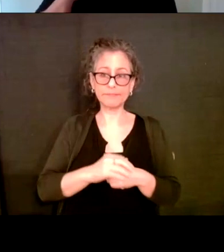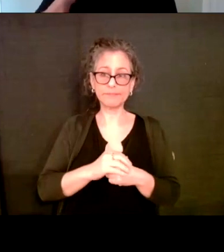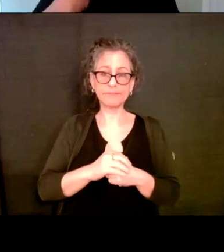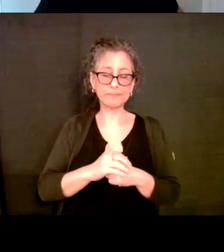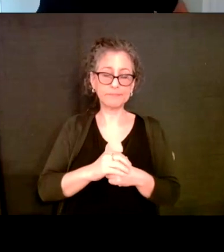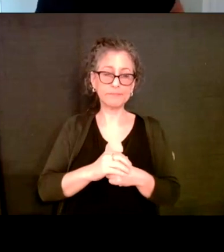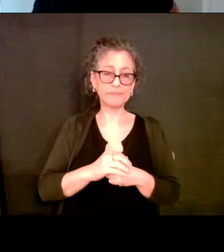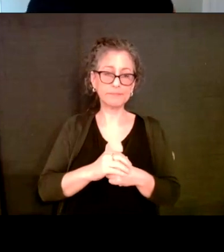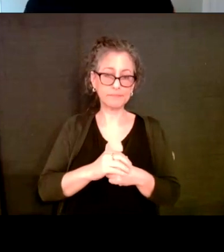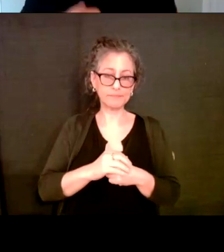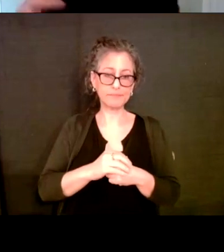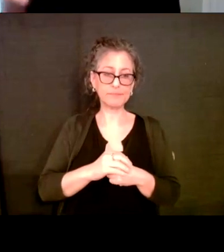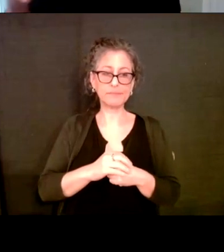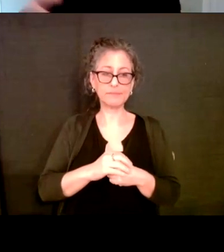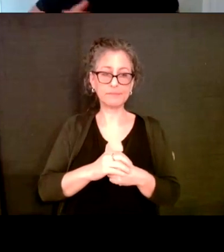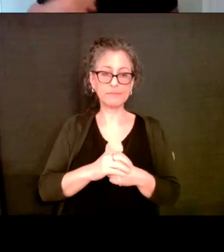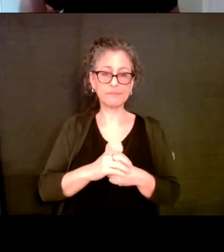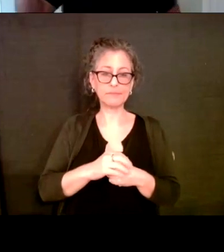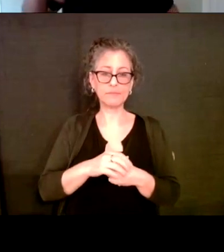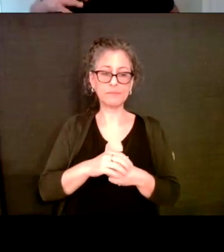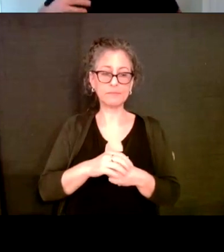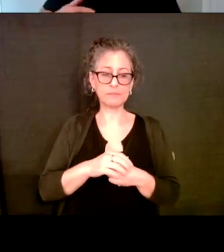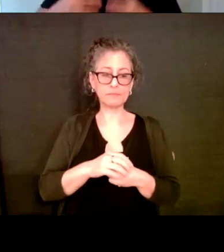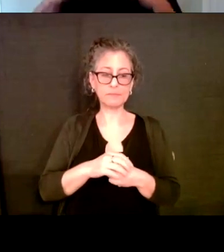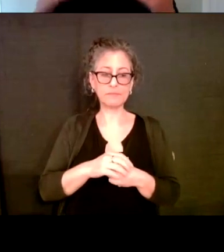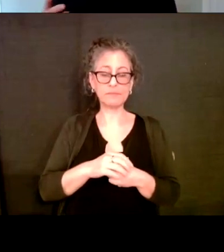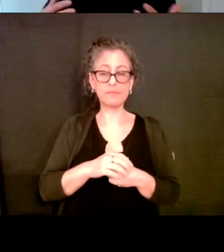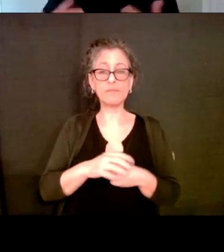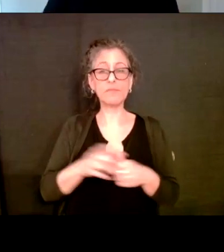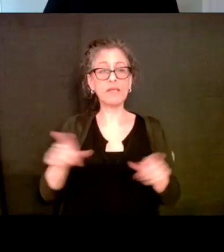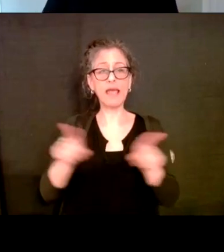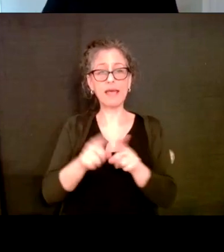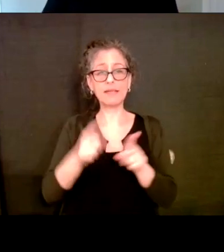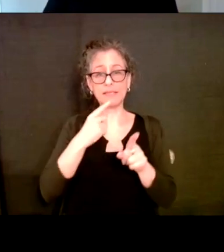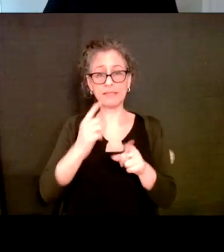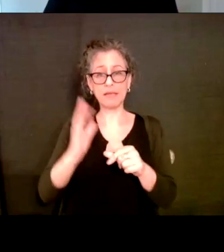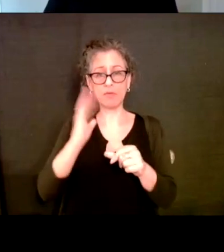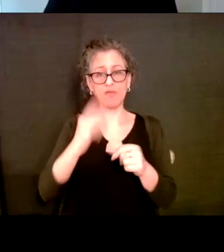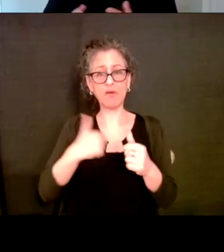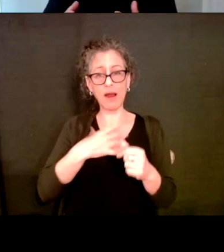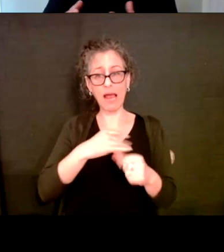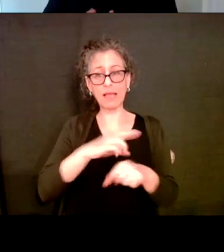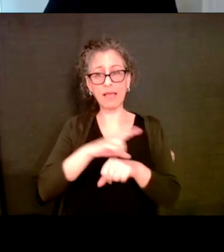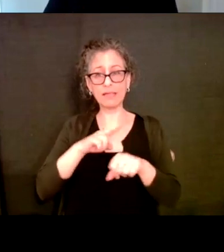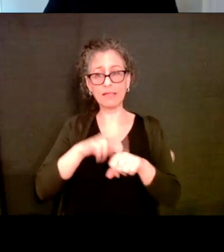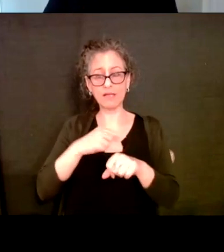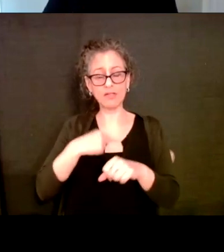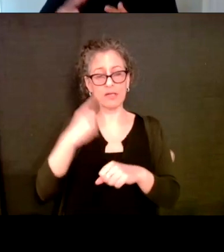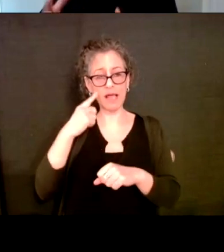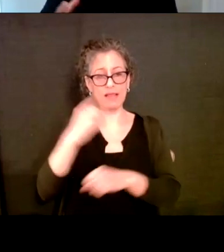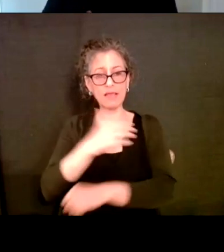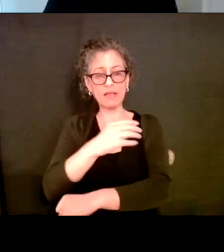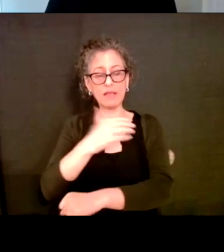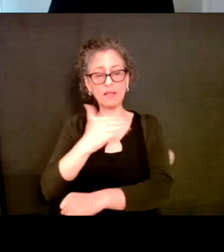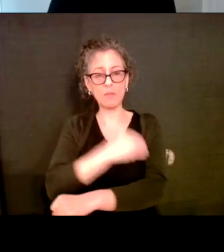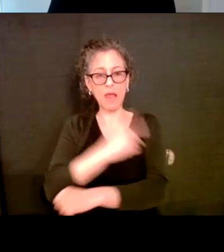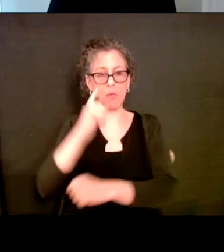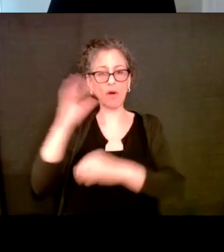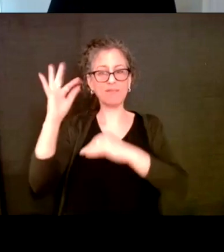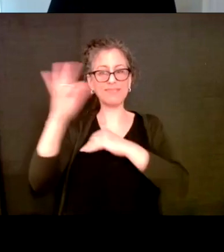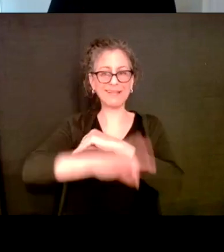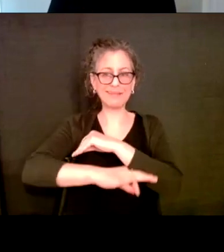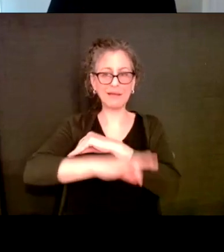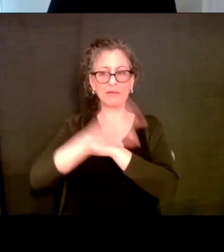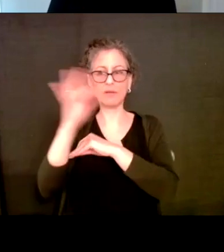And I think you'll find throughout this presentation, again, like I've said before, I really like nature, and I find the power of sunsets or sunrises